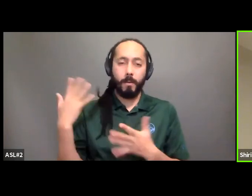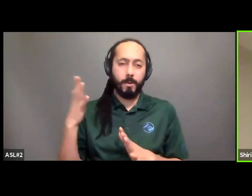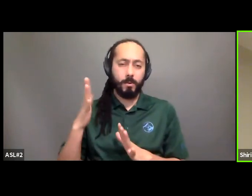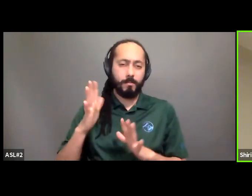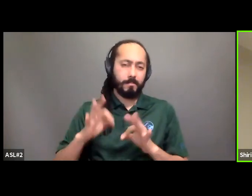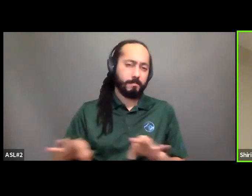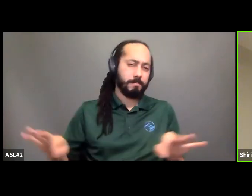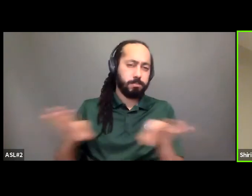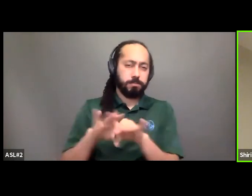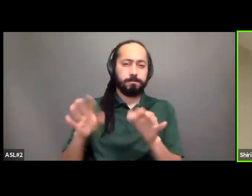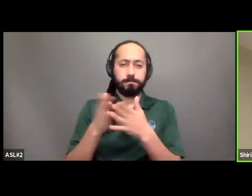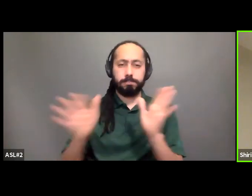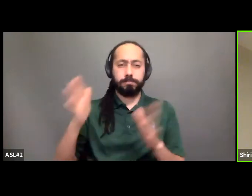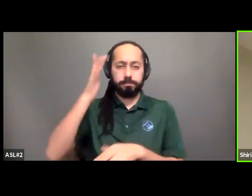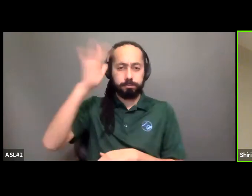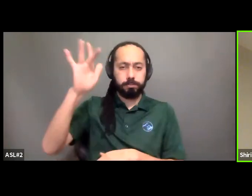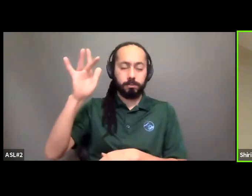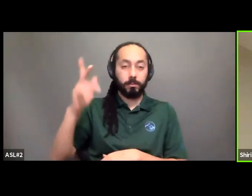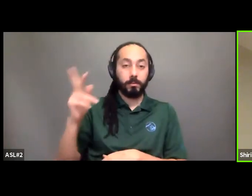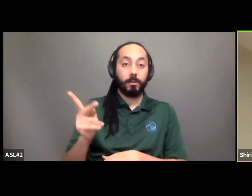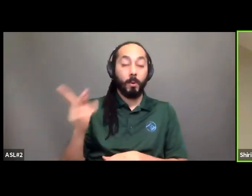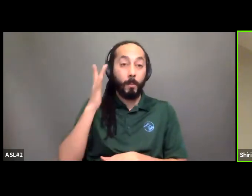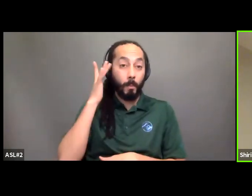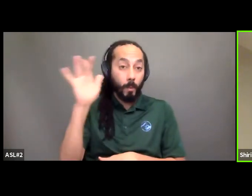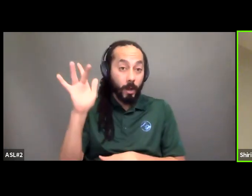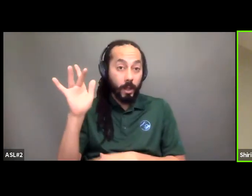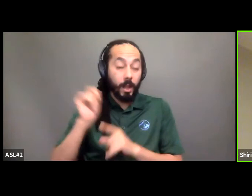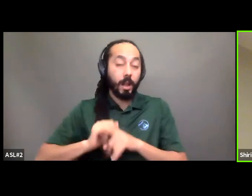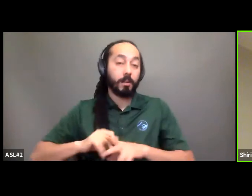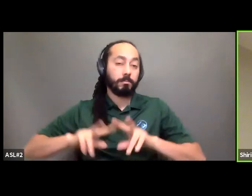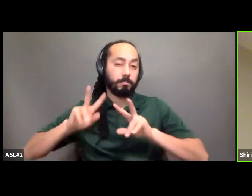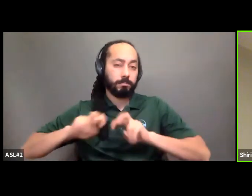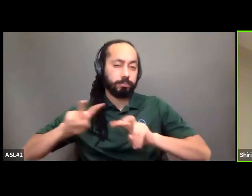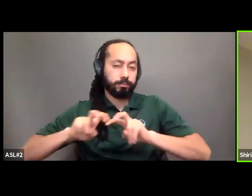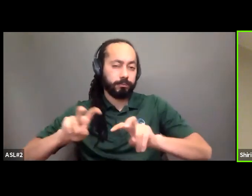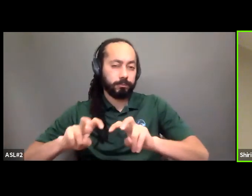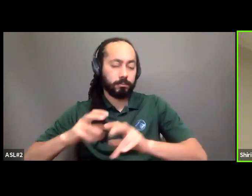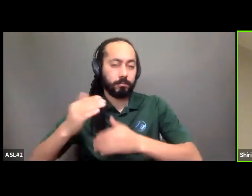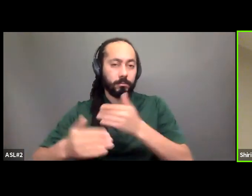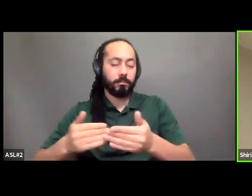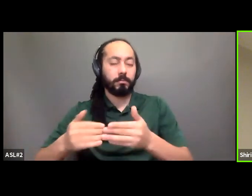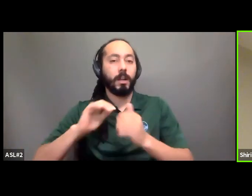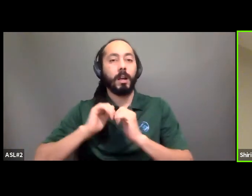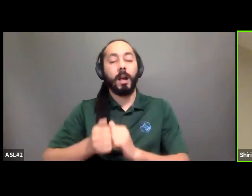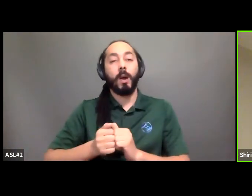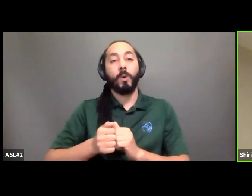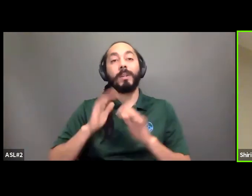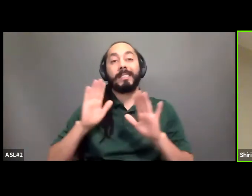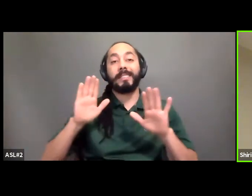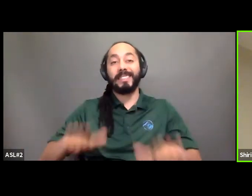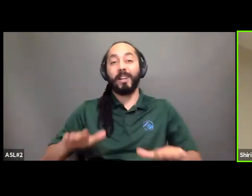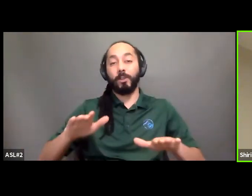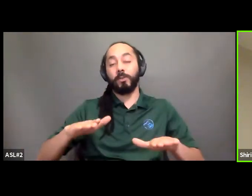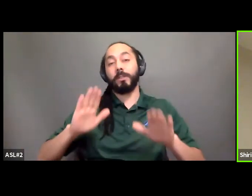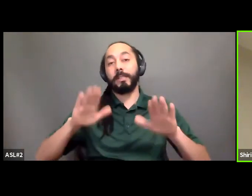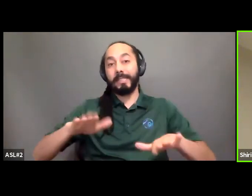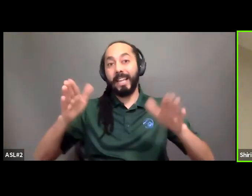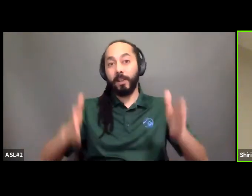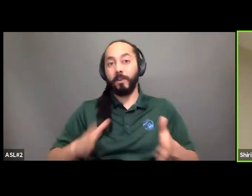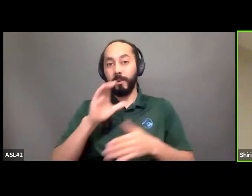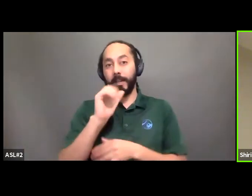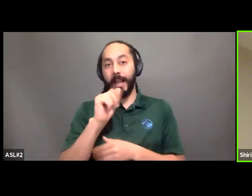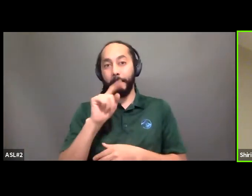not only their brilliant minds at thinking through an analysis of settler state capitalism, but the way their analysis has